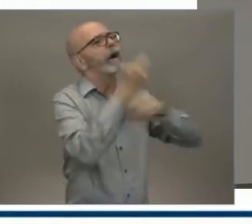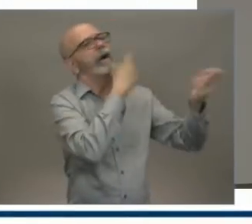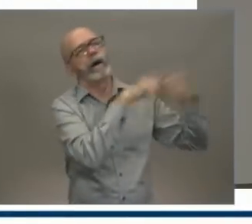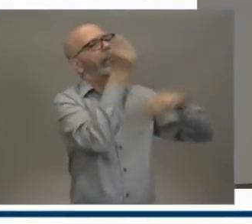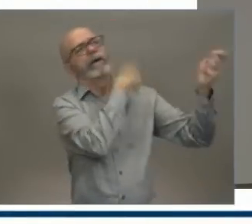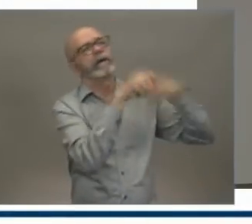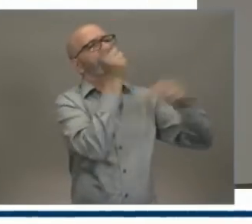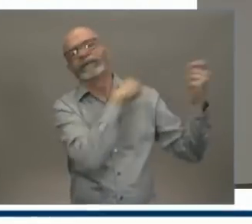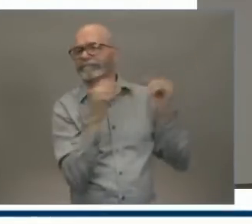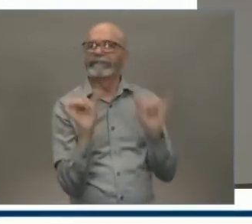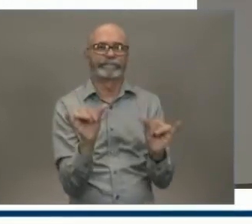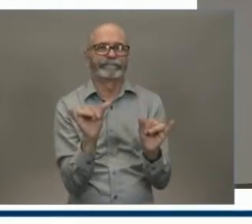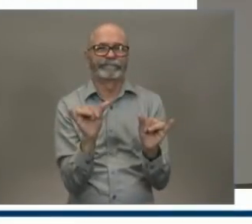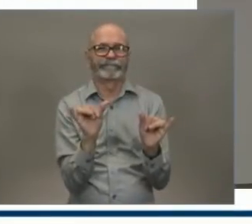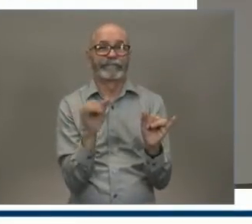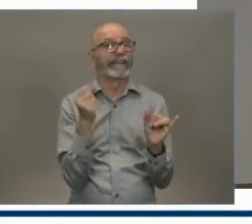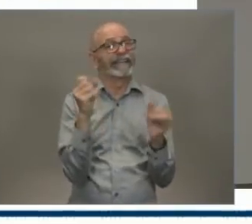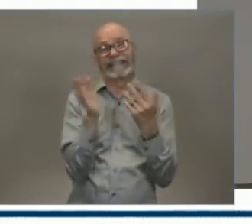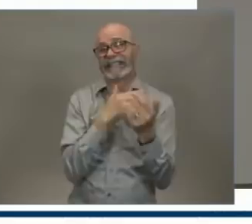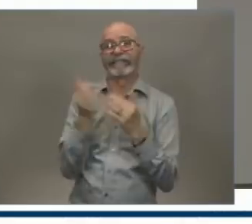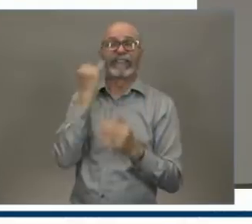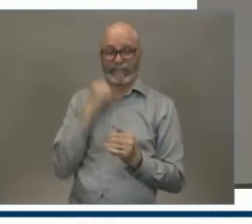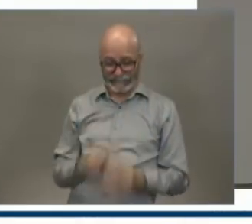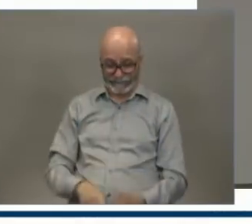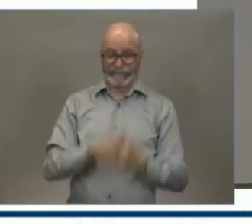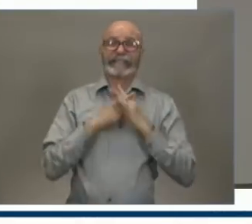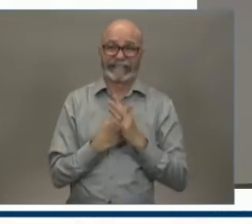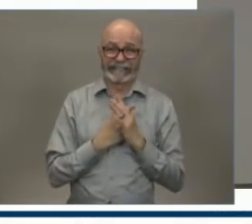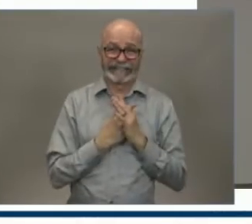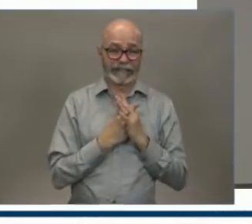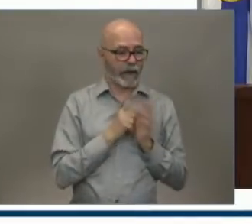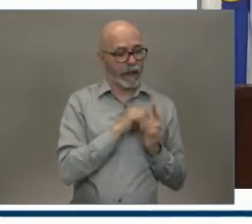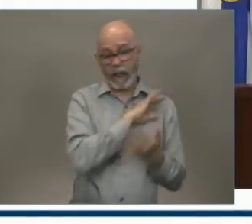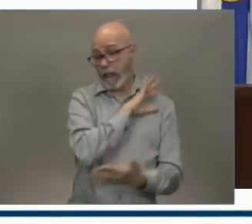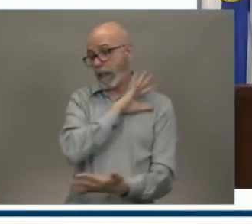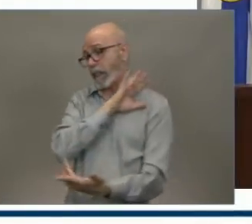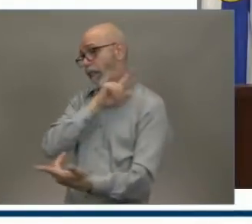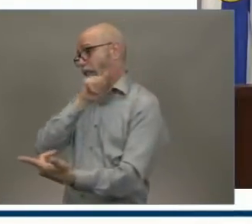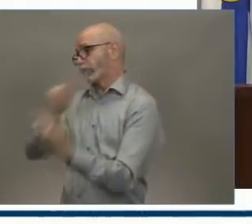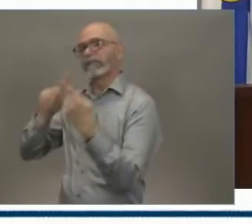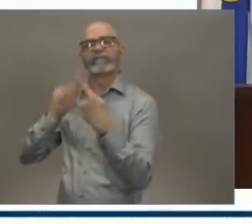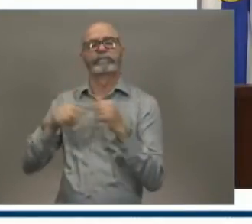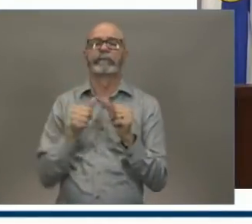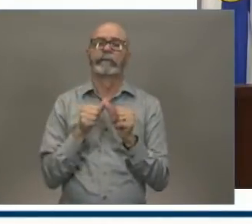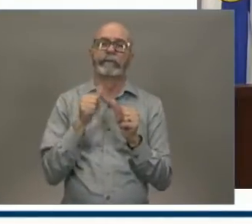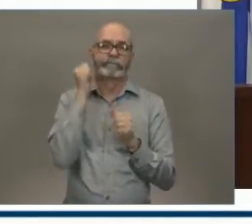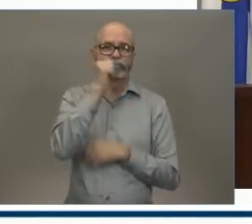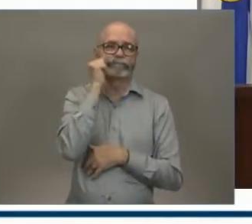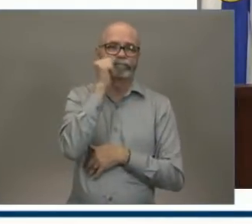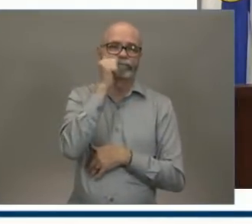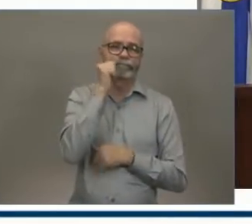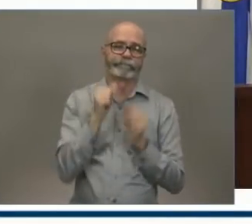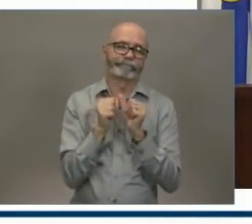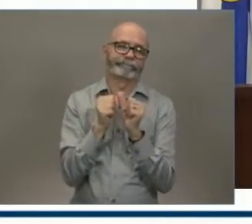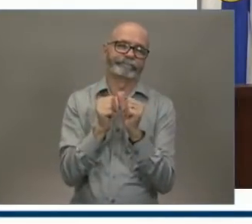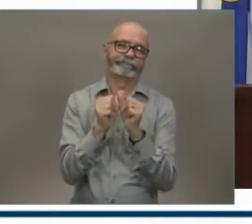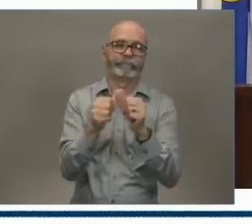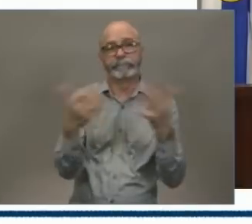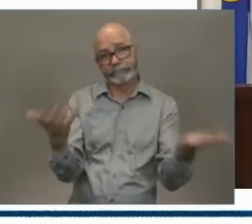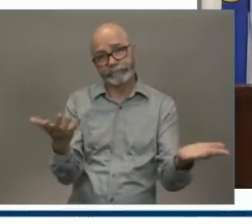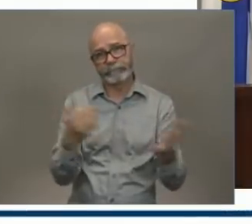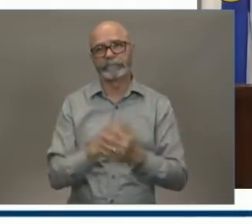very beginning that needs ongoing collaboration and communication. Next, we'll go to Lindsay Armstrong from All Nova Scotia. Go ahead,